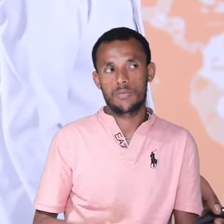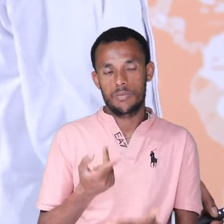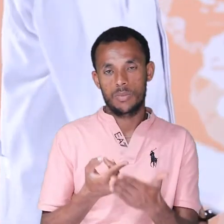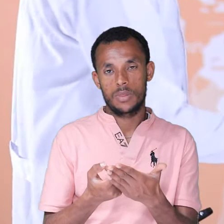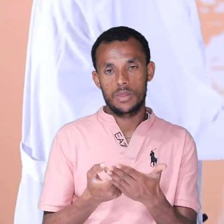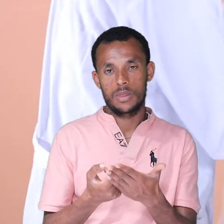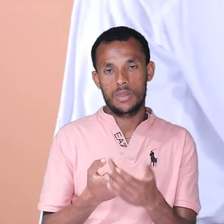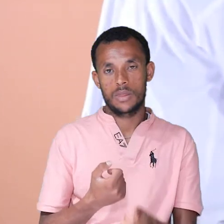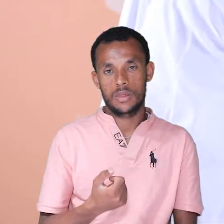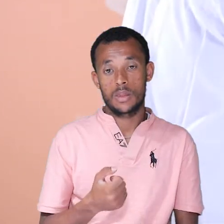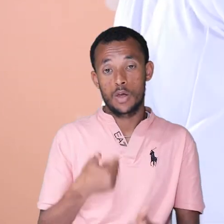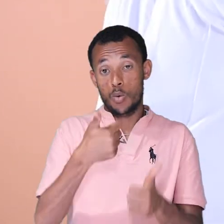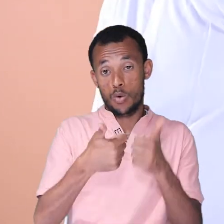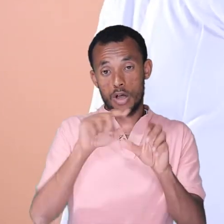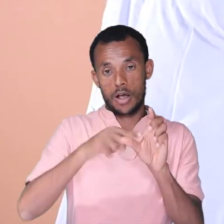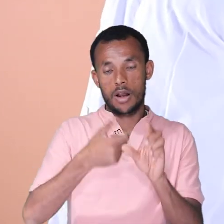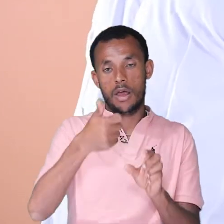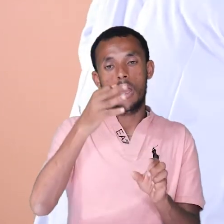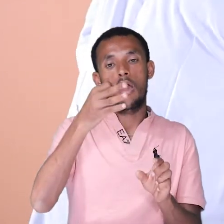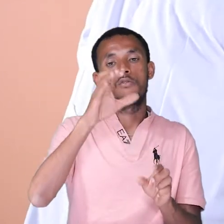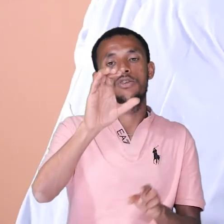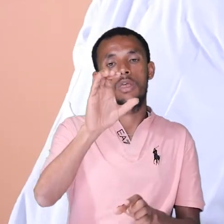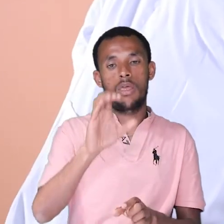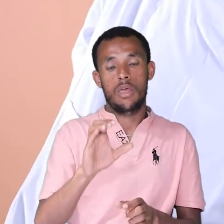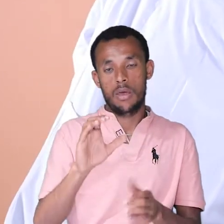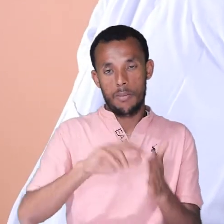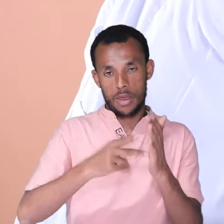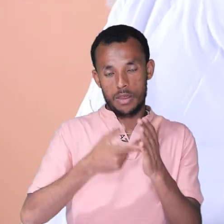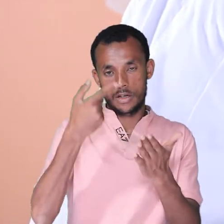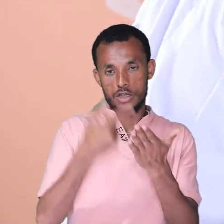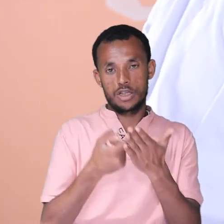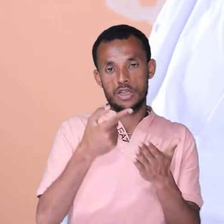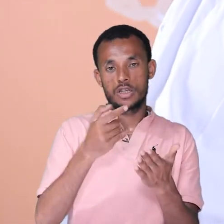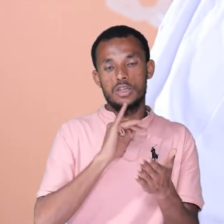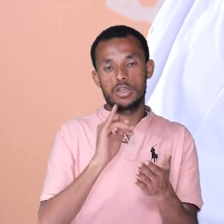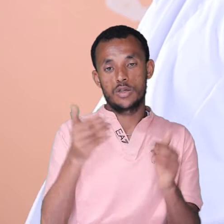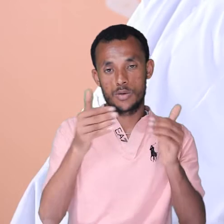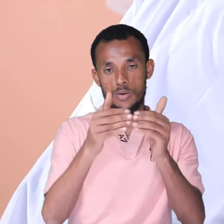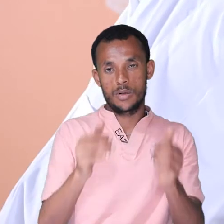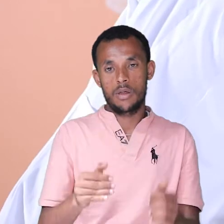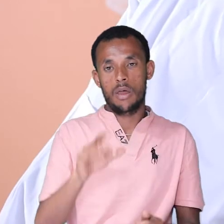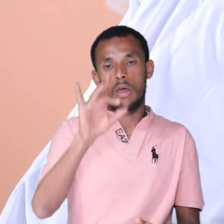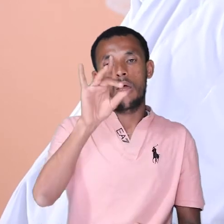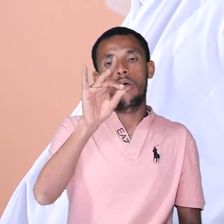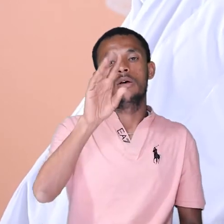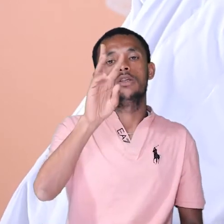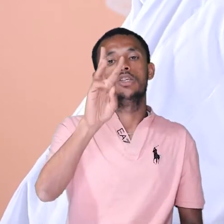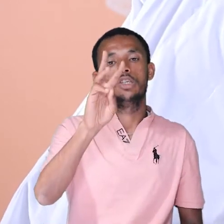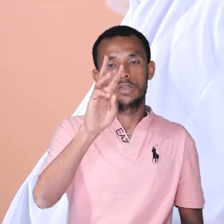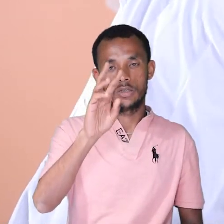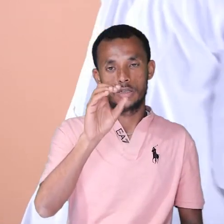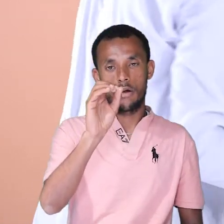Here, which angle AFC? AFC means this is what? 86 degree.